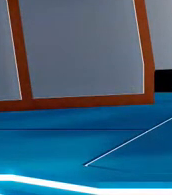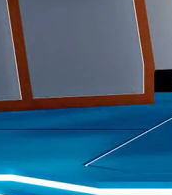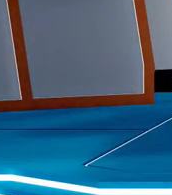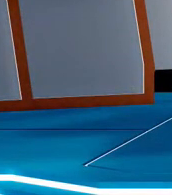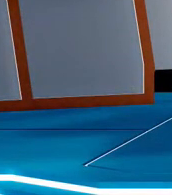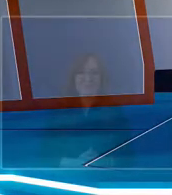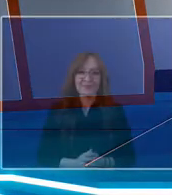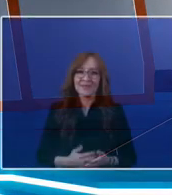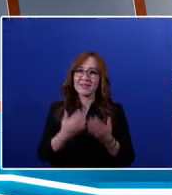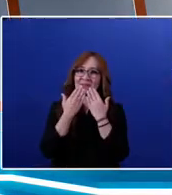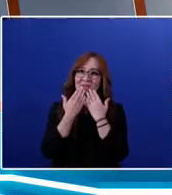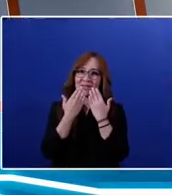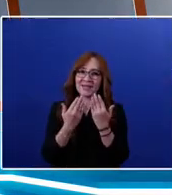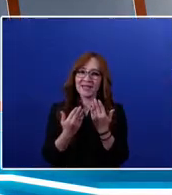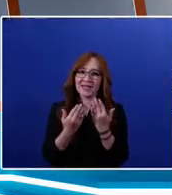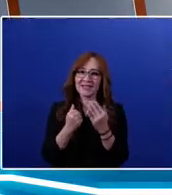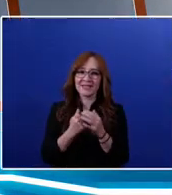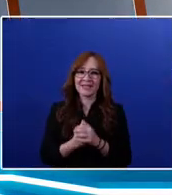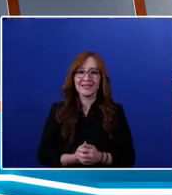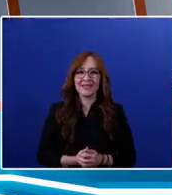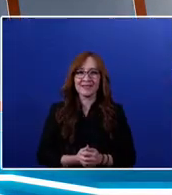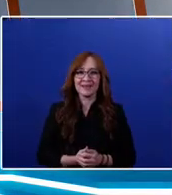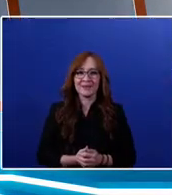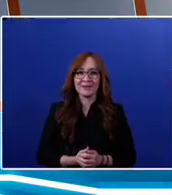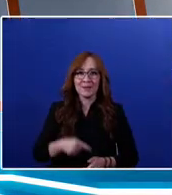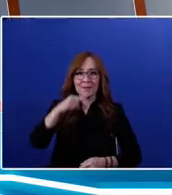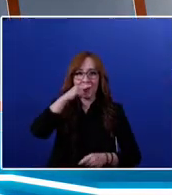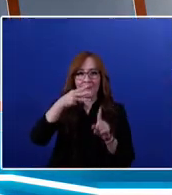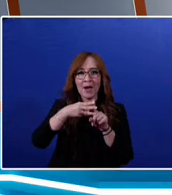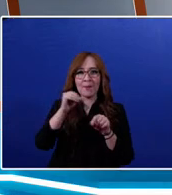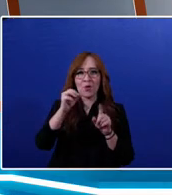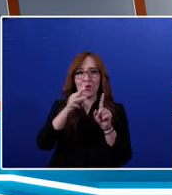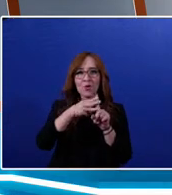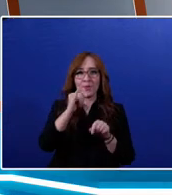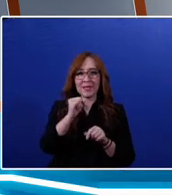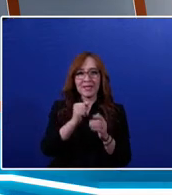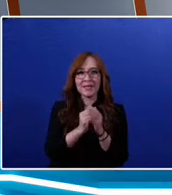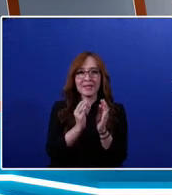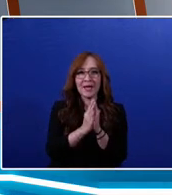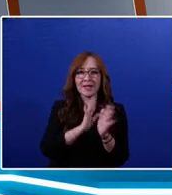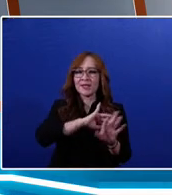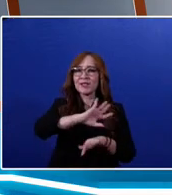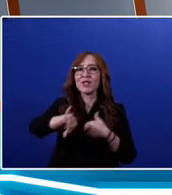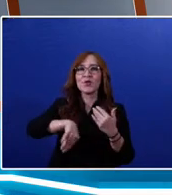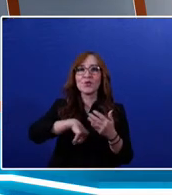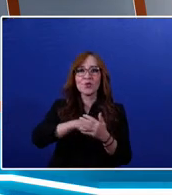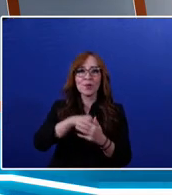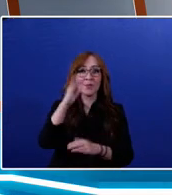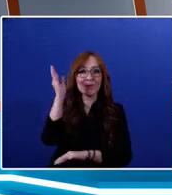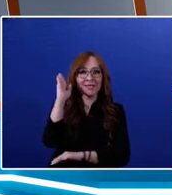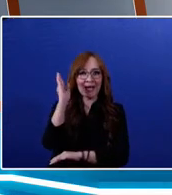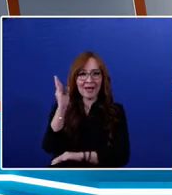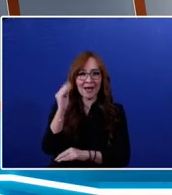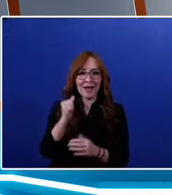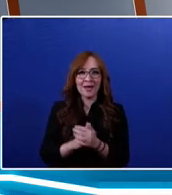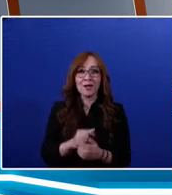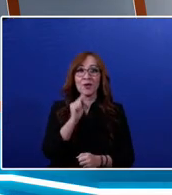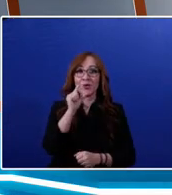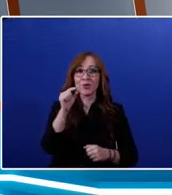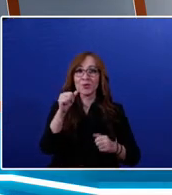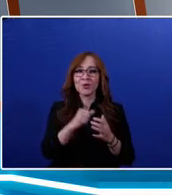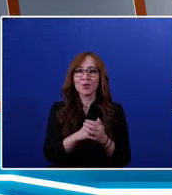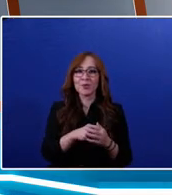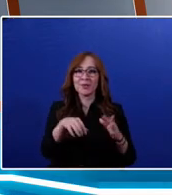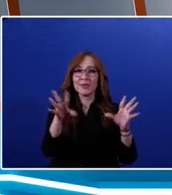Hai thank you very much Mister Bobby and of course of the prominent speakers kru description that we have gain insights about